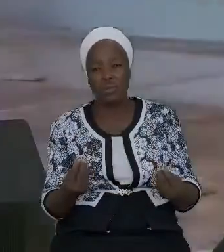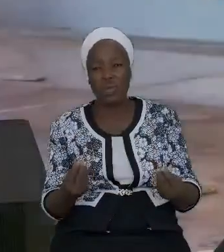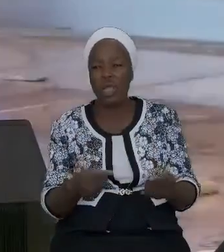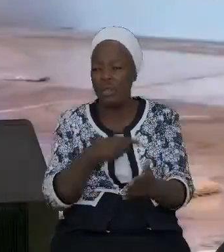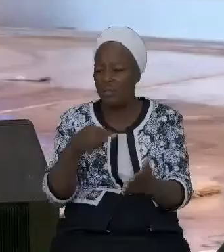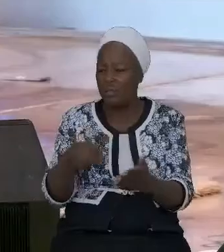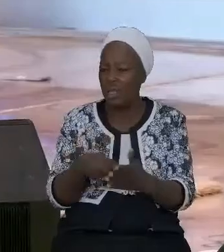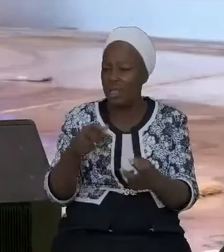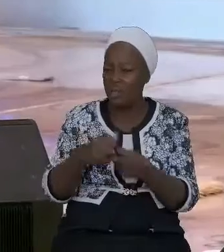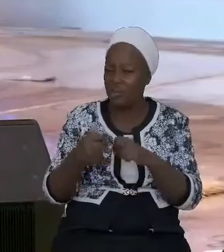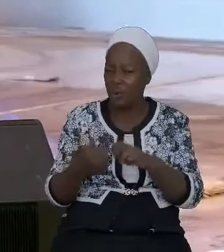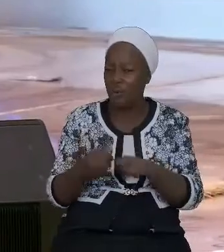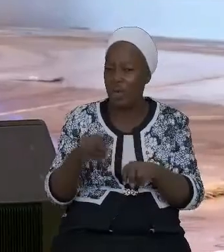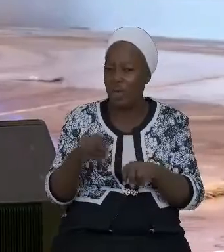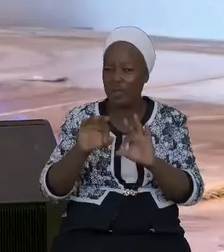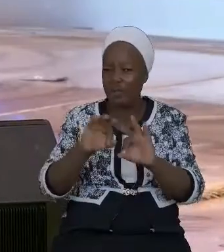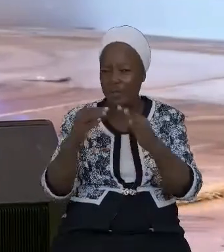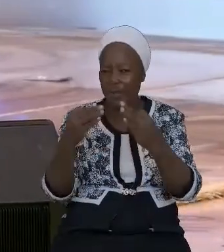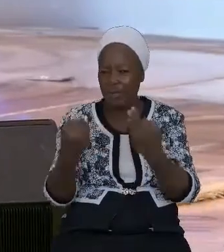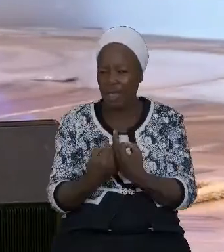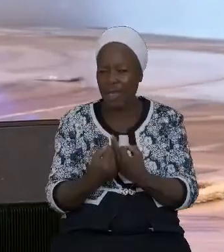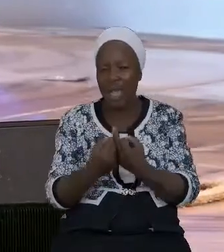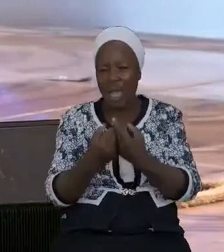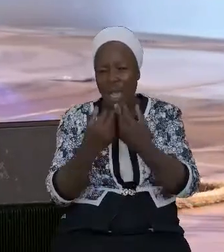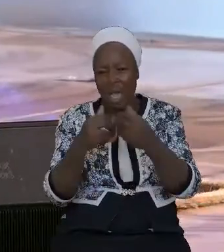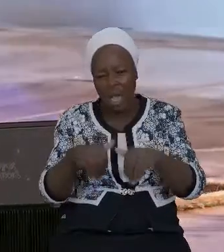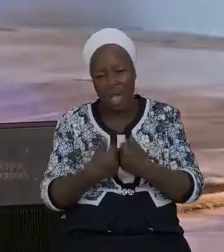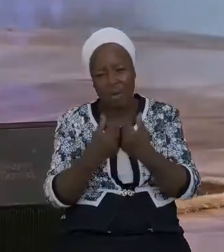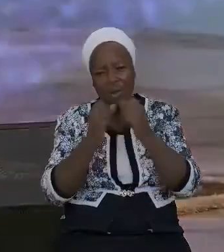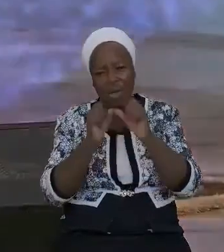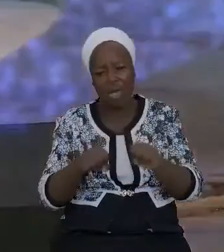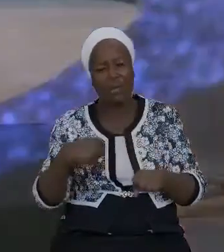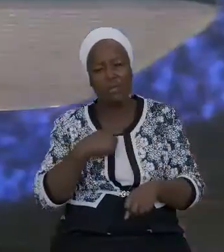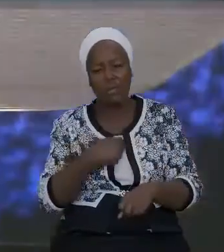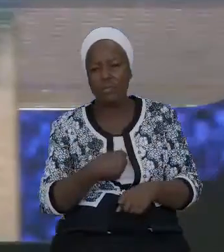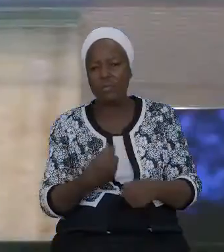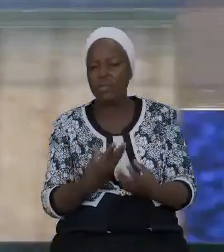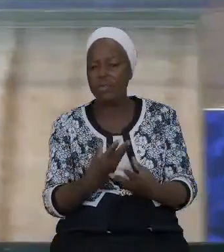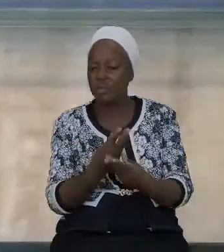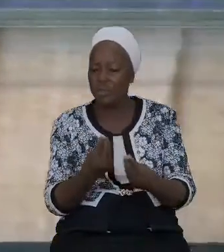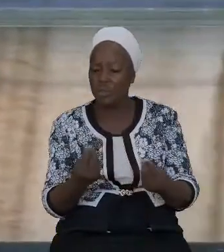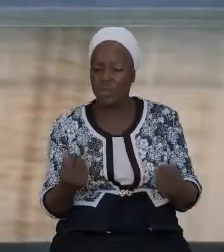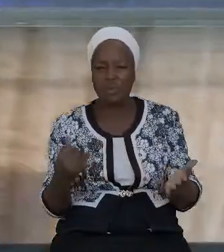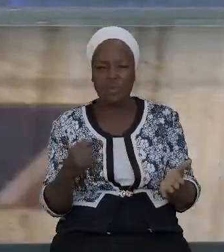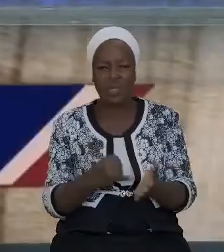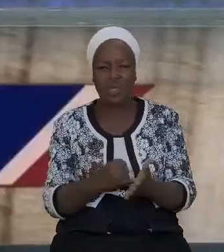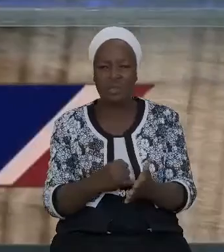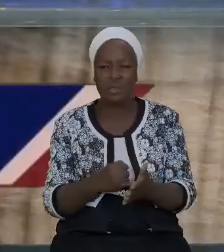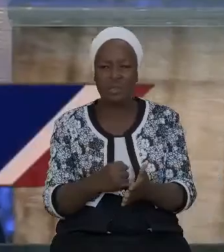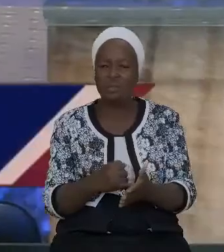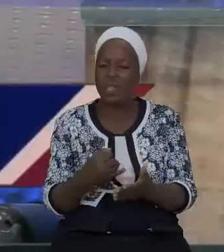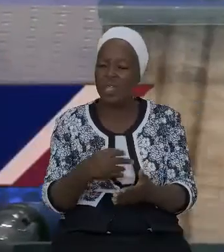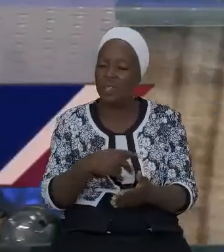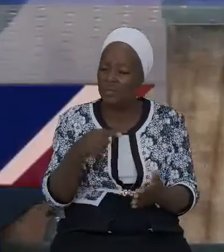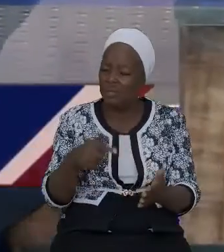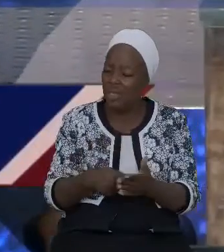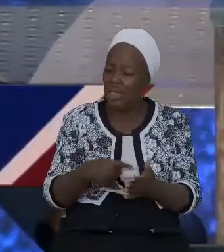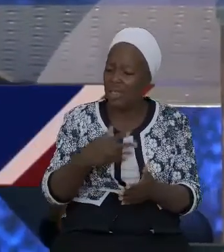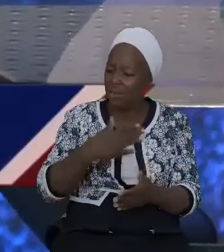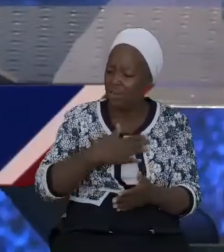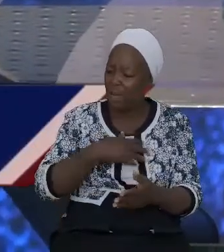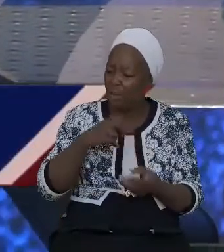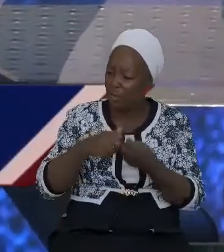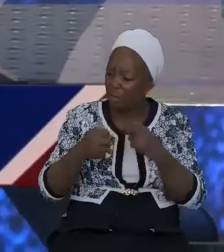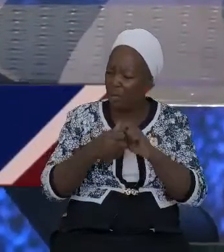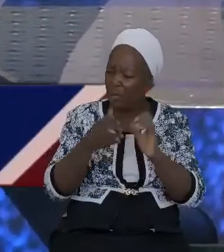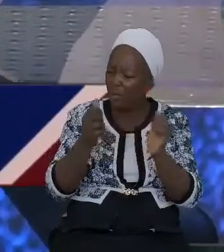we resolve that? My dry relationship with my director, my